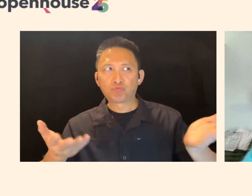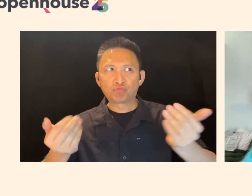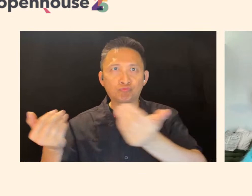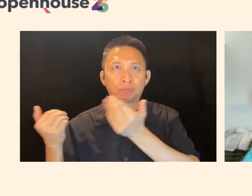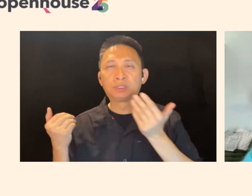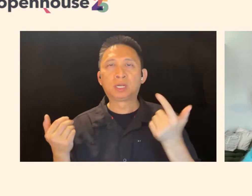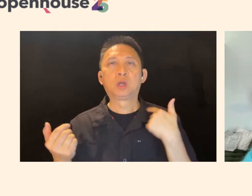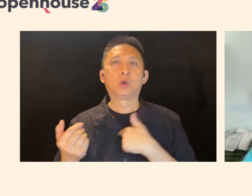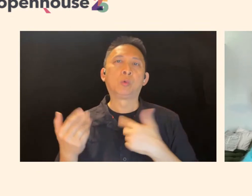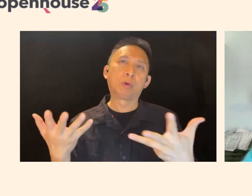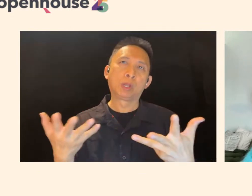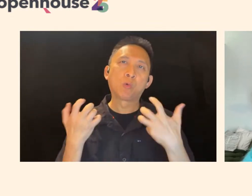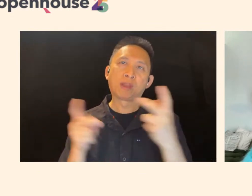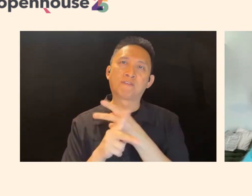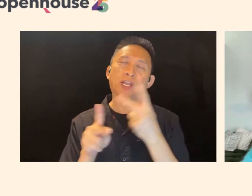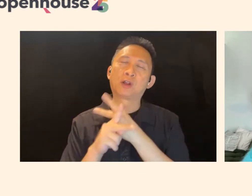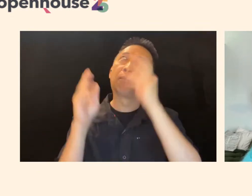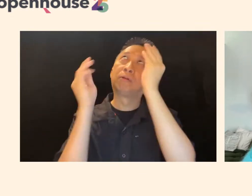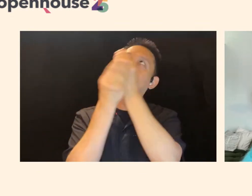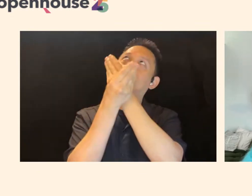sky for what